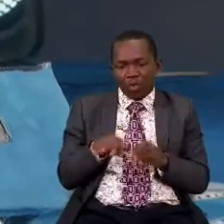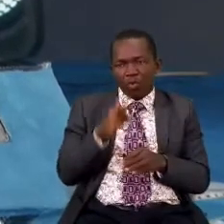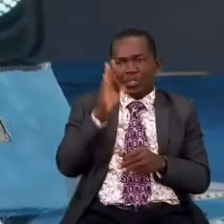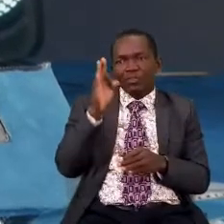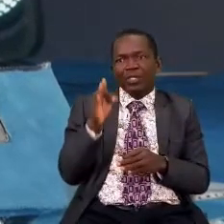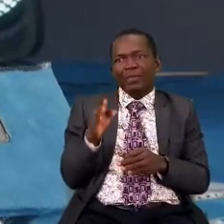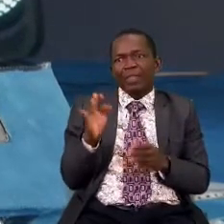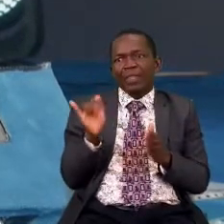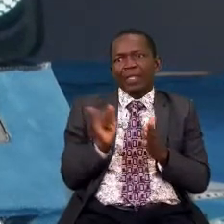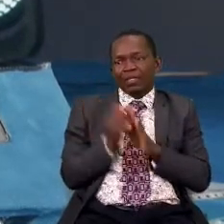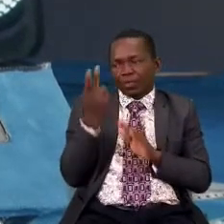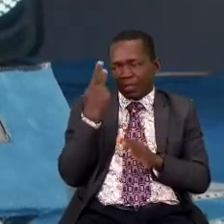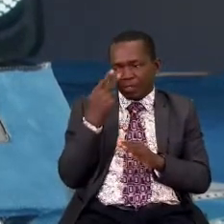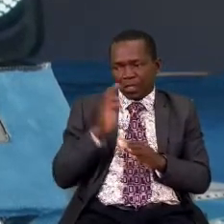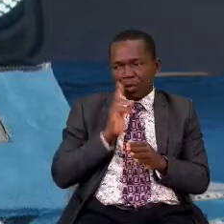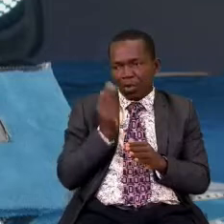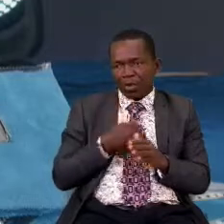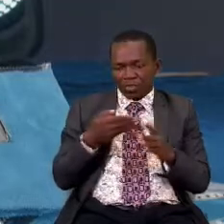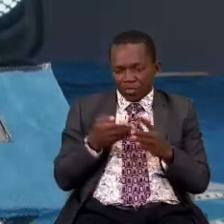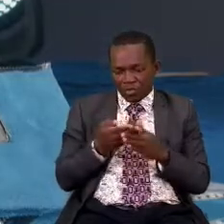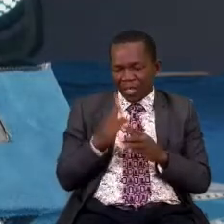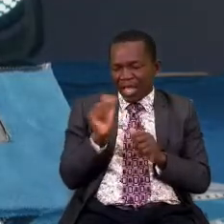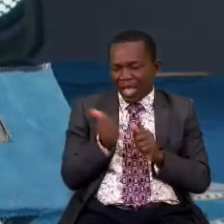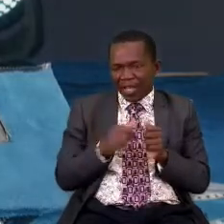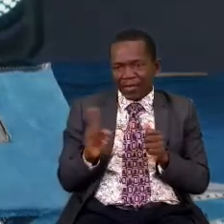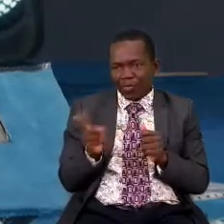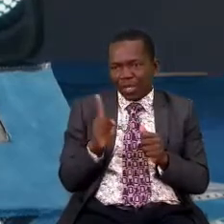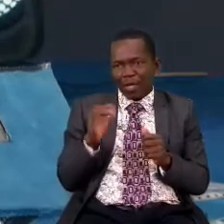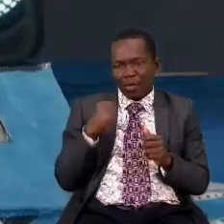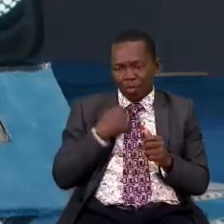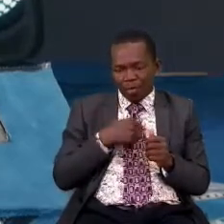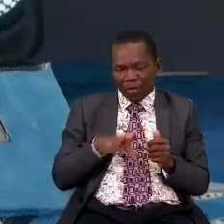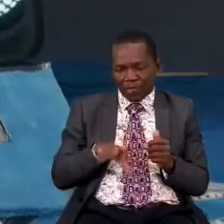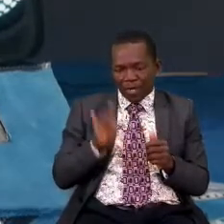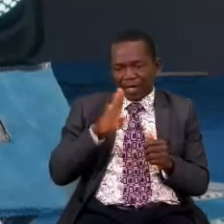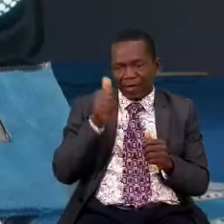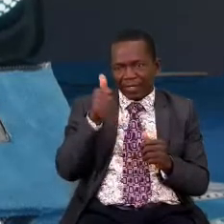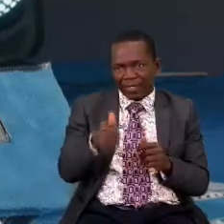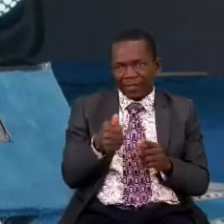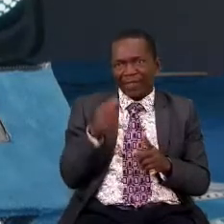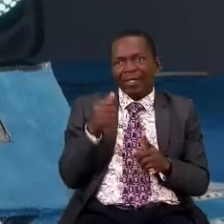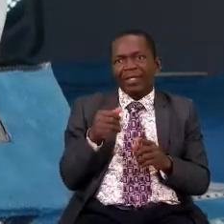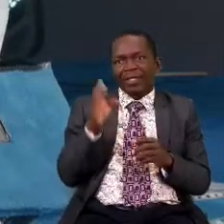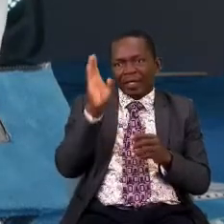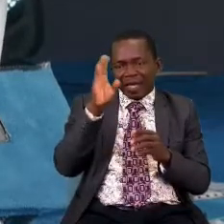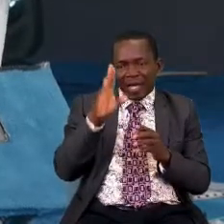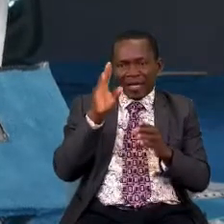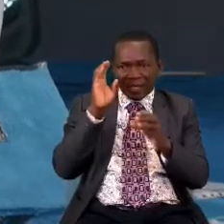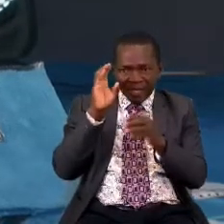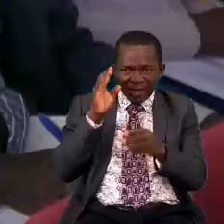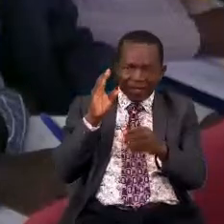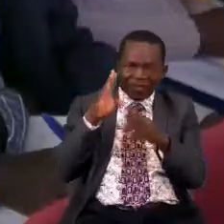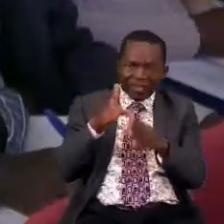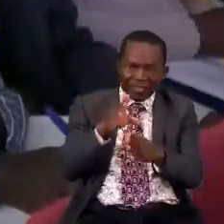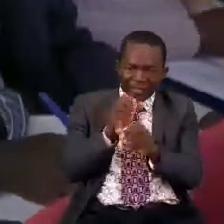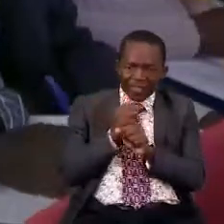seeking faith, saving faith, sanctifying faith, strengthening faith. Look at